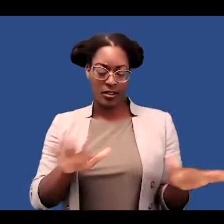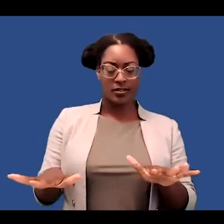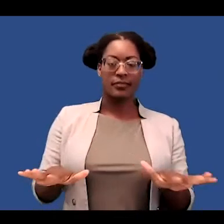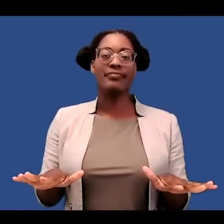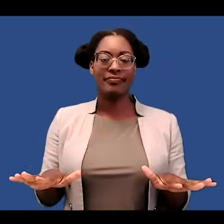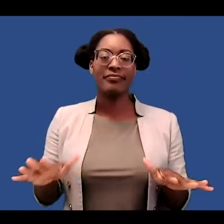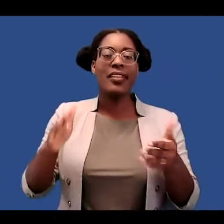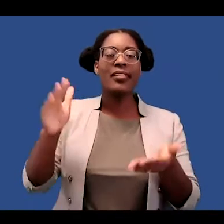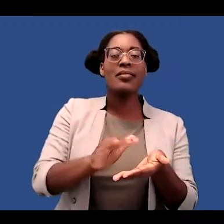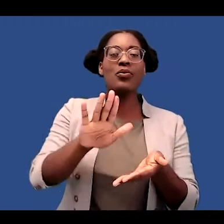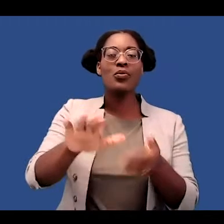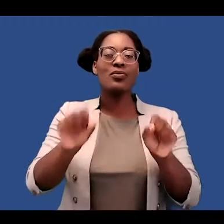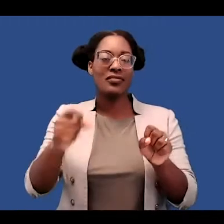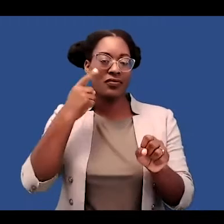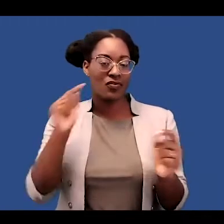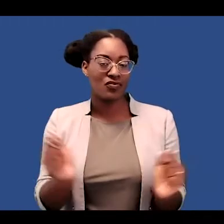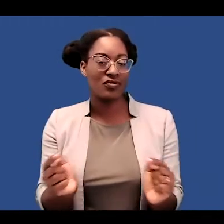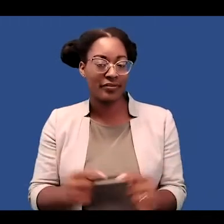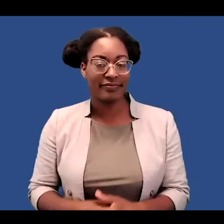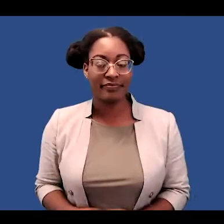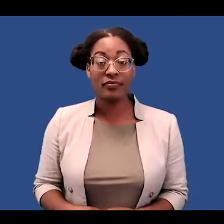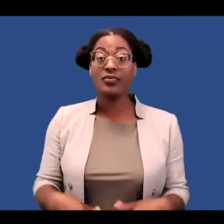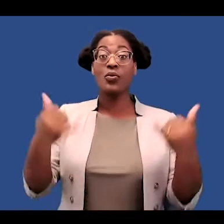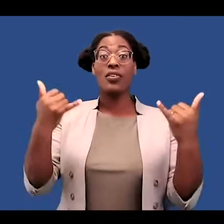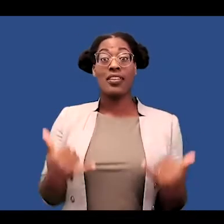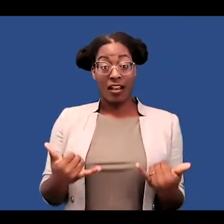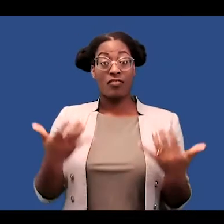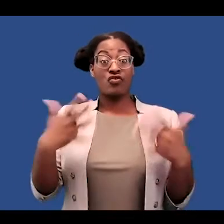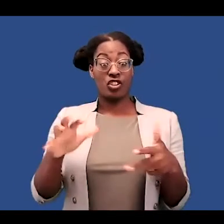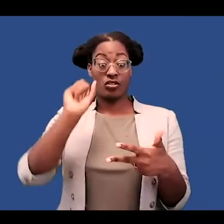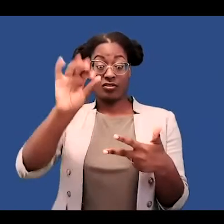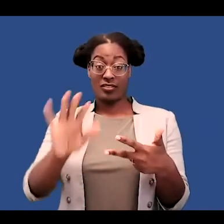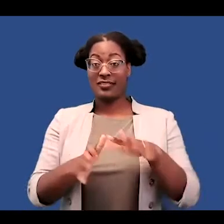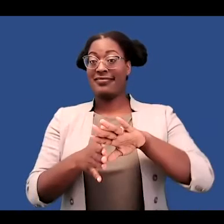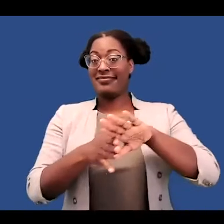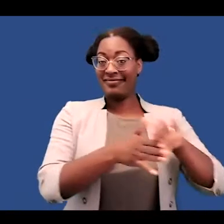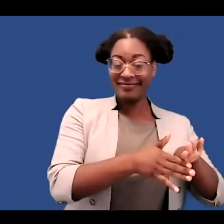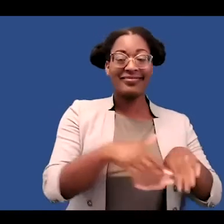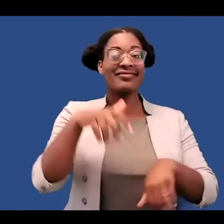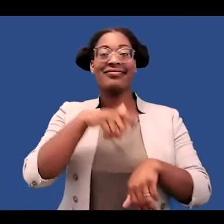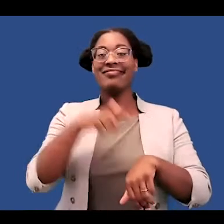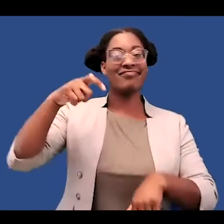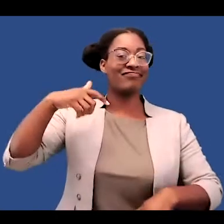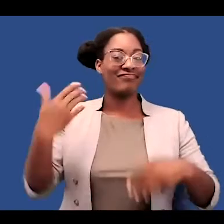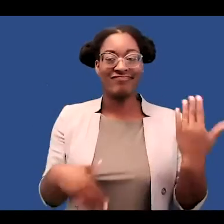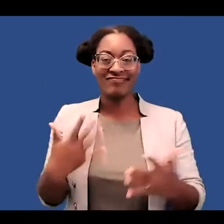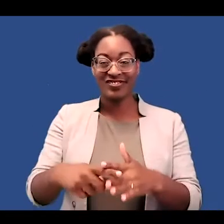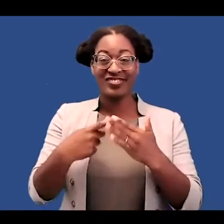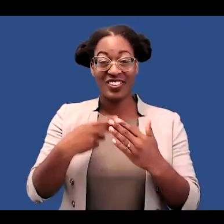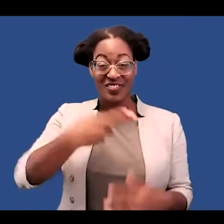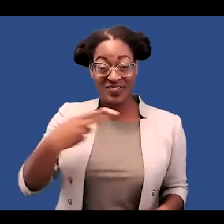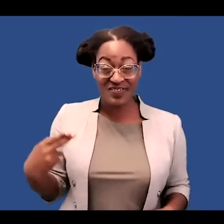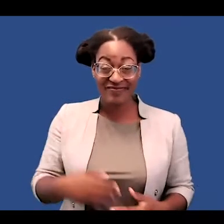for injury. Okay? So now that we got all of that out of the way, it's time to get to it.